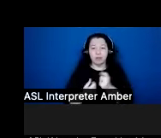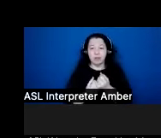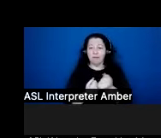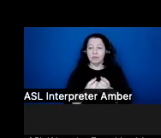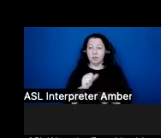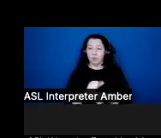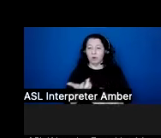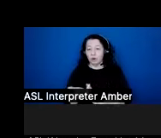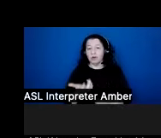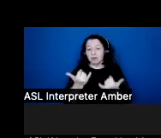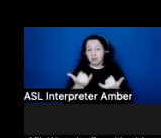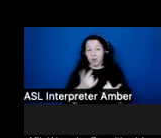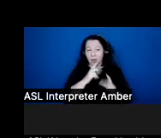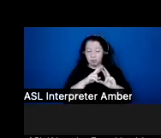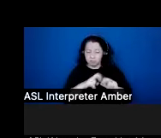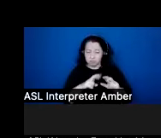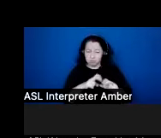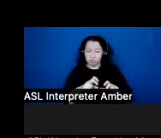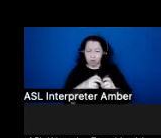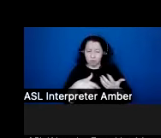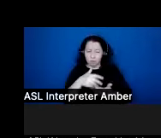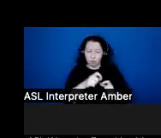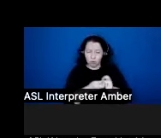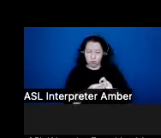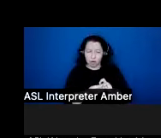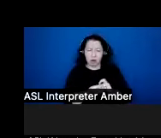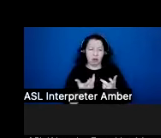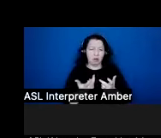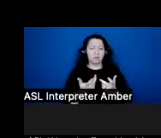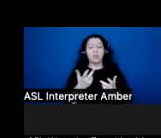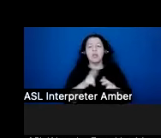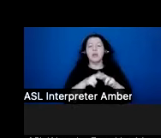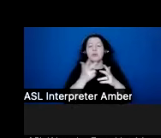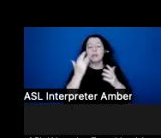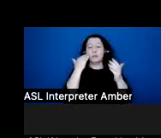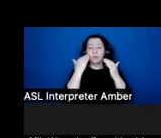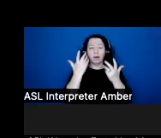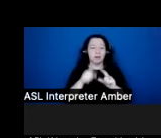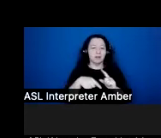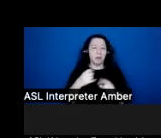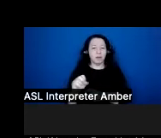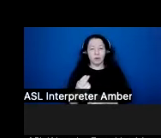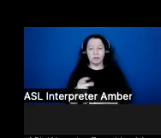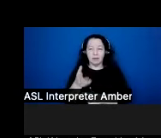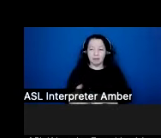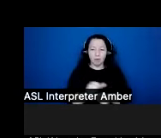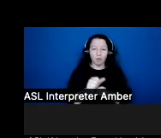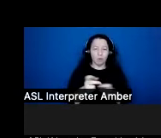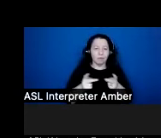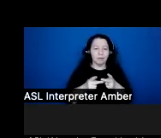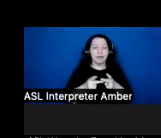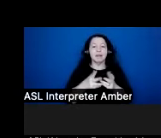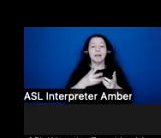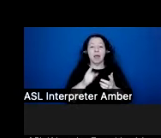at that social change, raising awareness about sexual harassment in the workplace, and identifying those behaviors related to